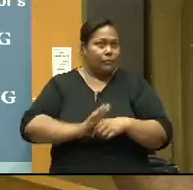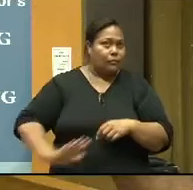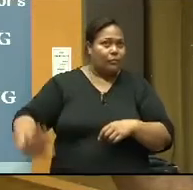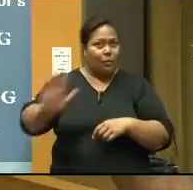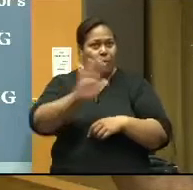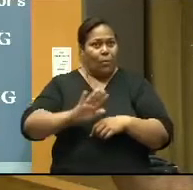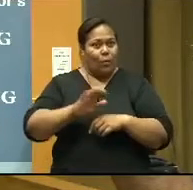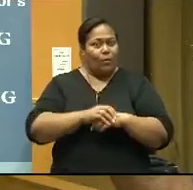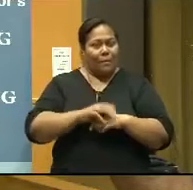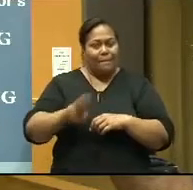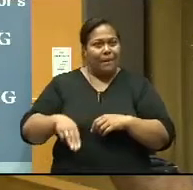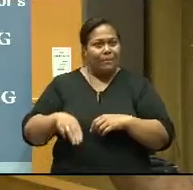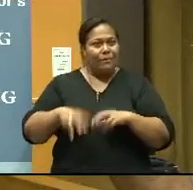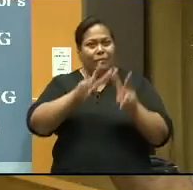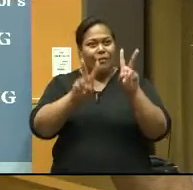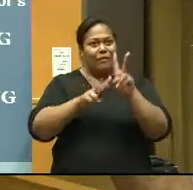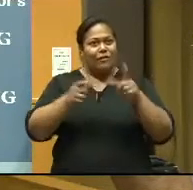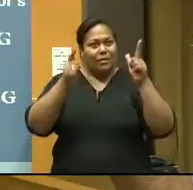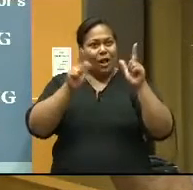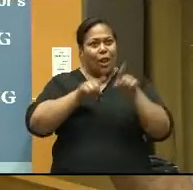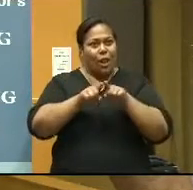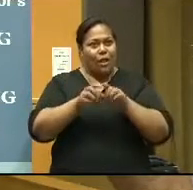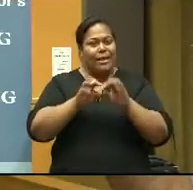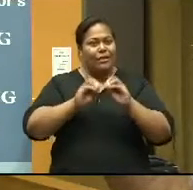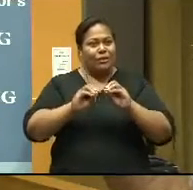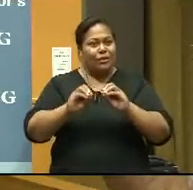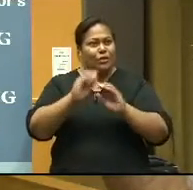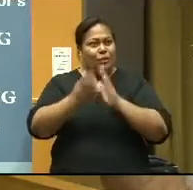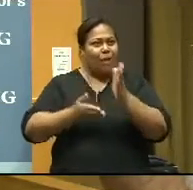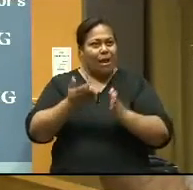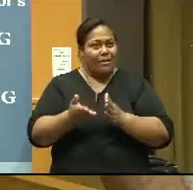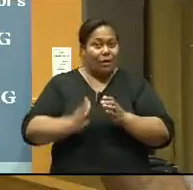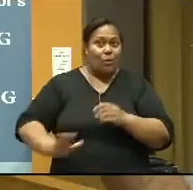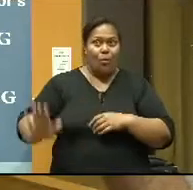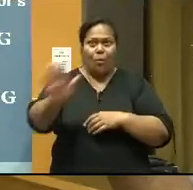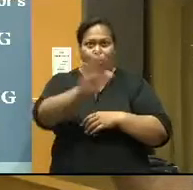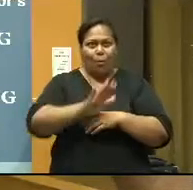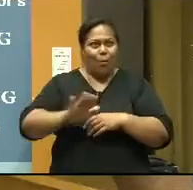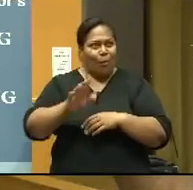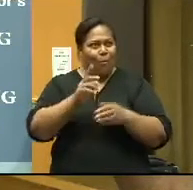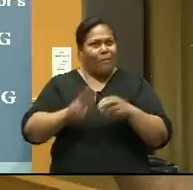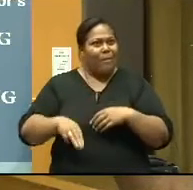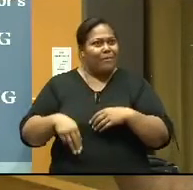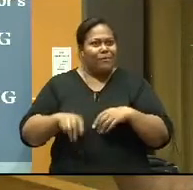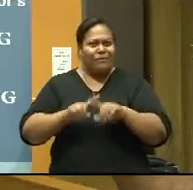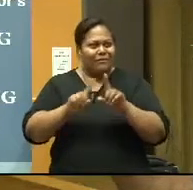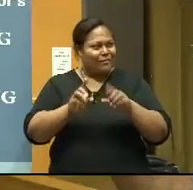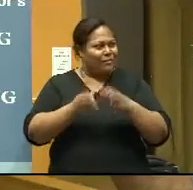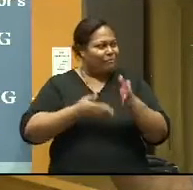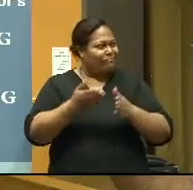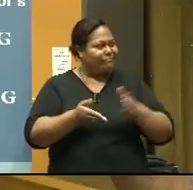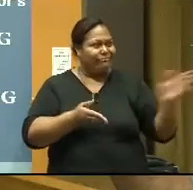recipient of the Vice-Chancellor's Learning and Teaching Prize, and recipients of all the other prizes that will be given out